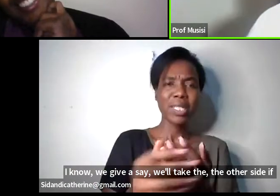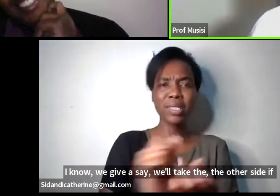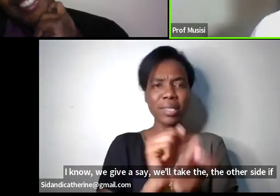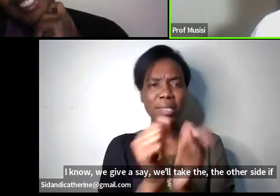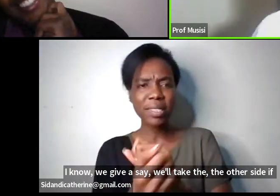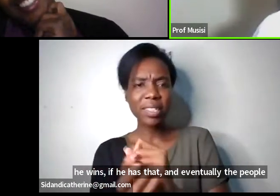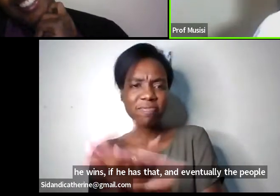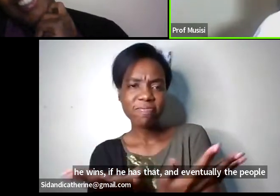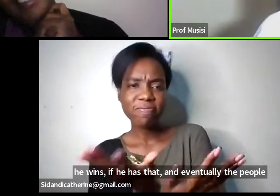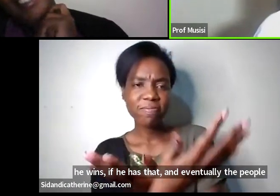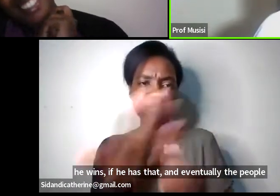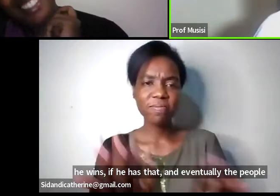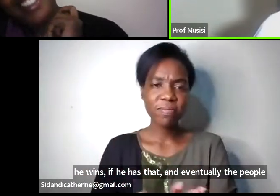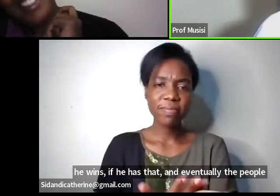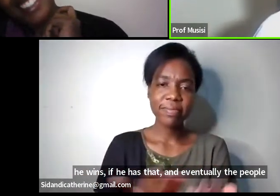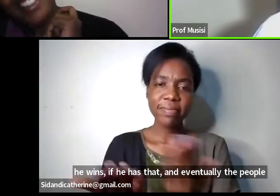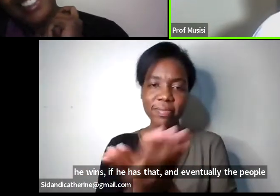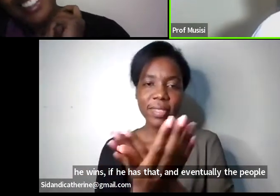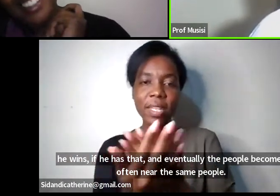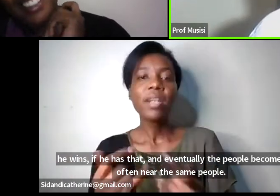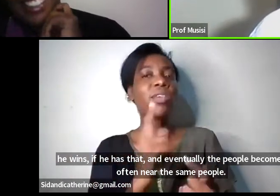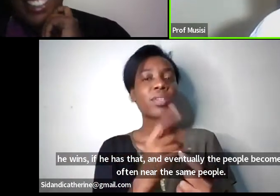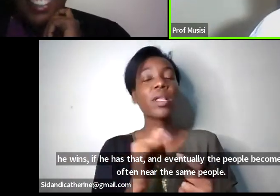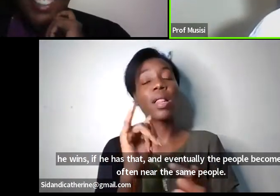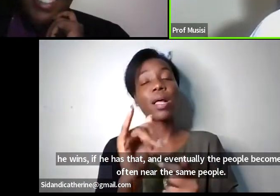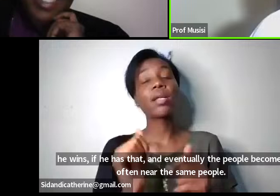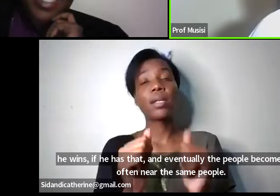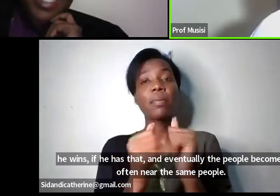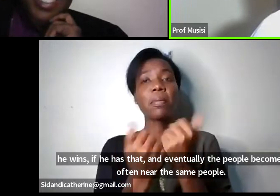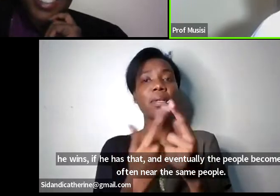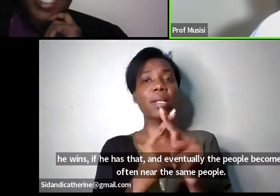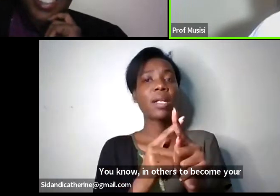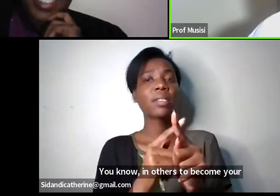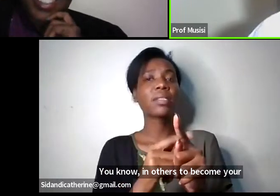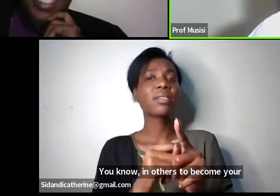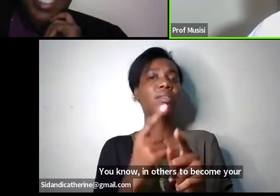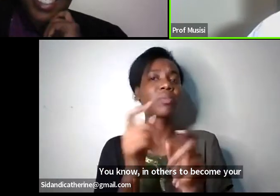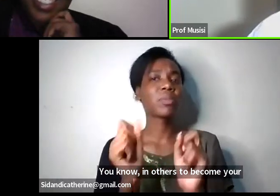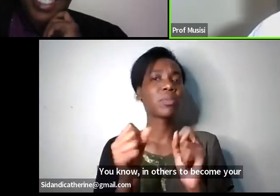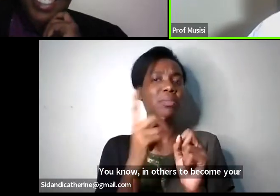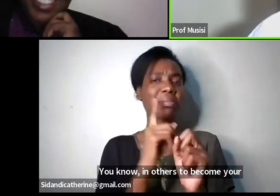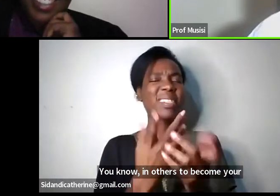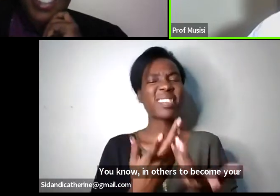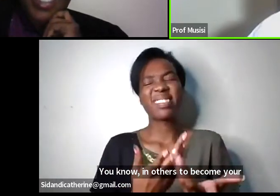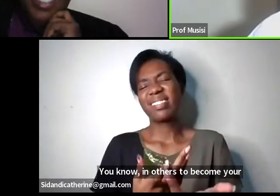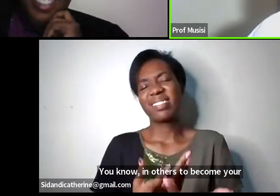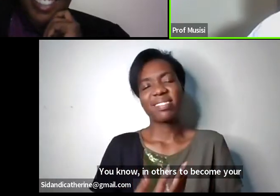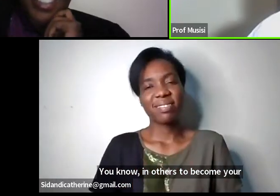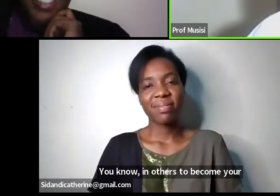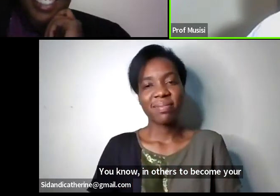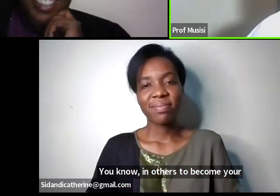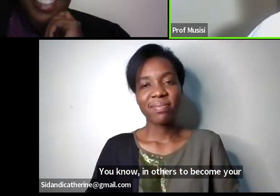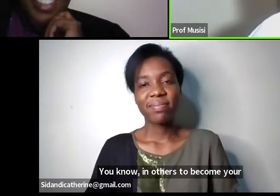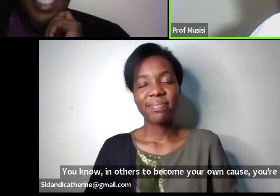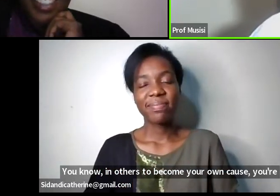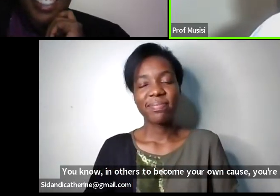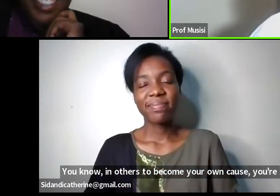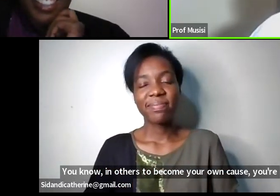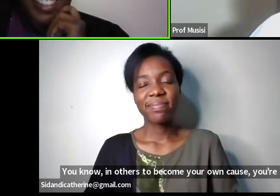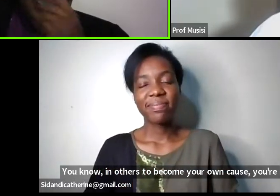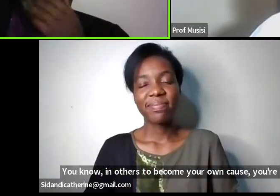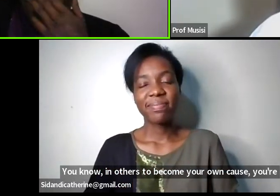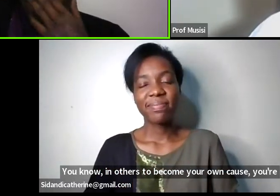nearly the same people. In other words, they become your uncles, your aunts, and what? There was no genocide. But